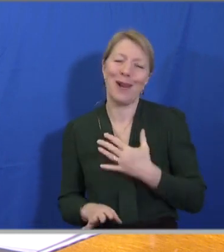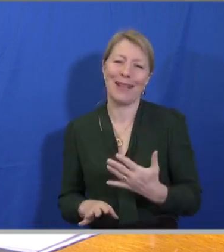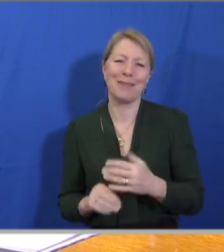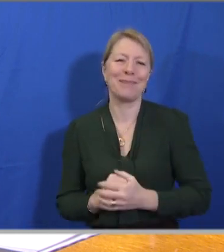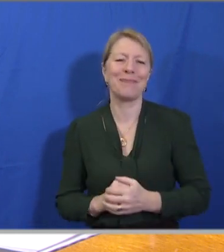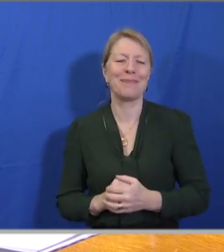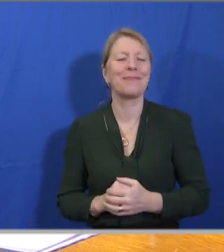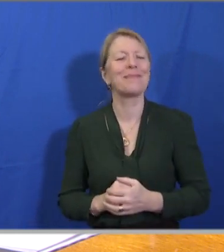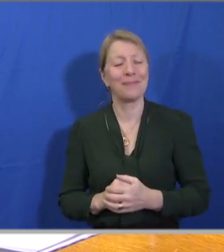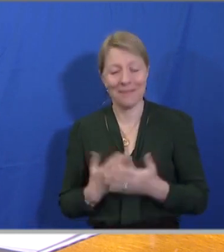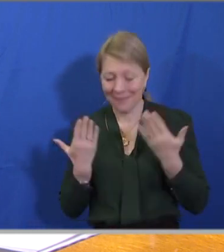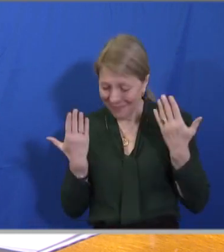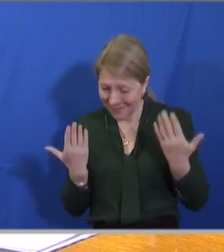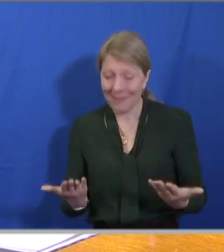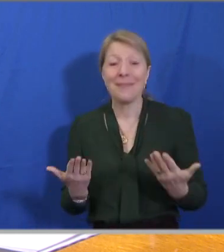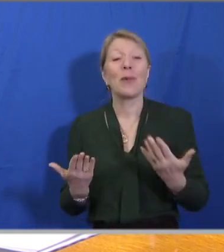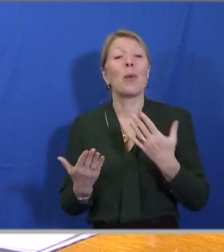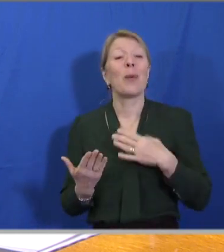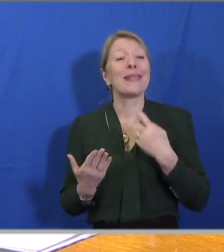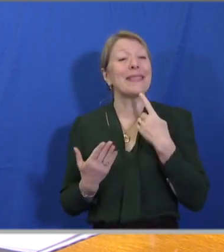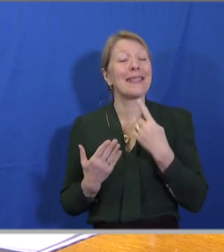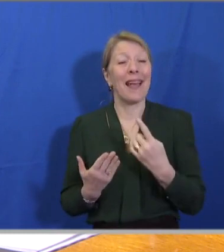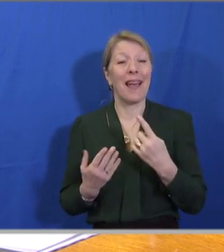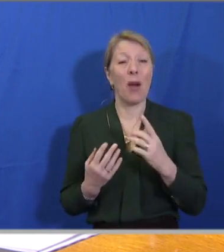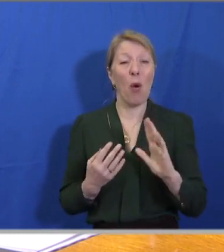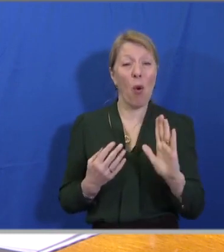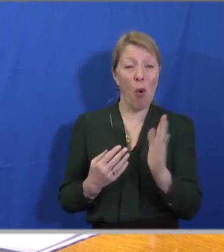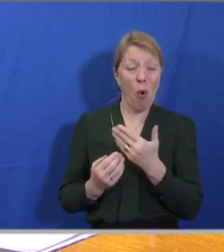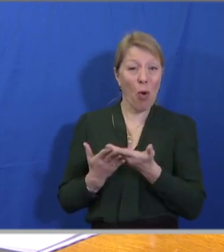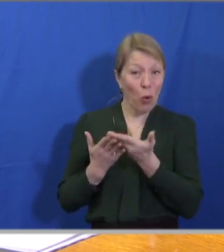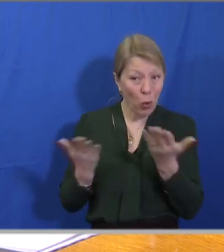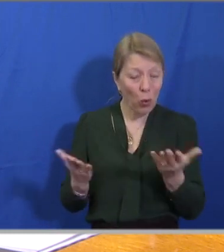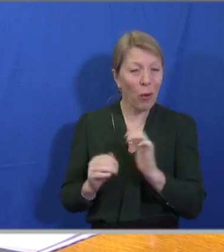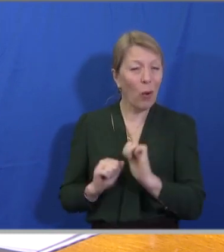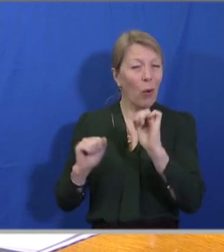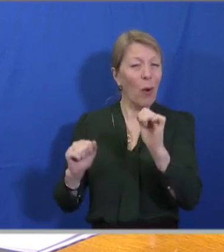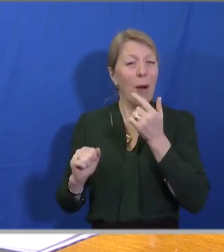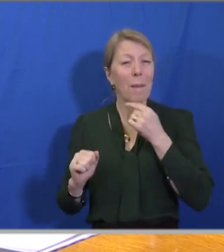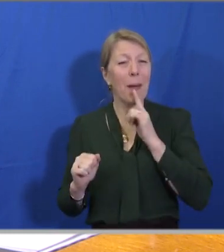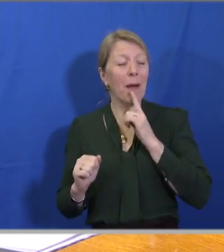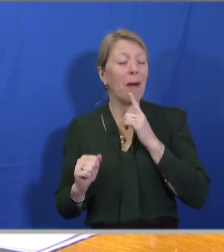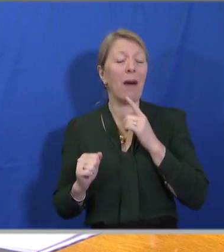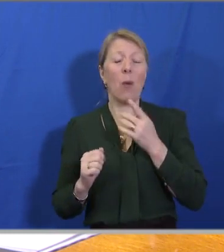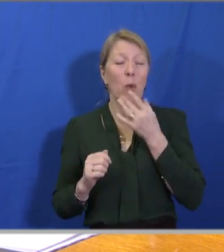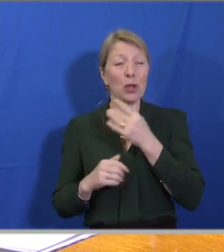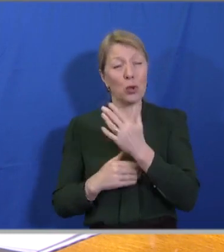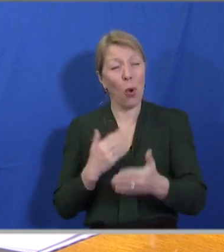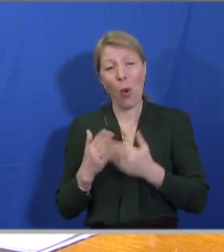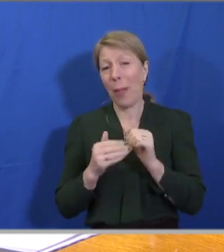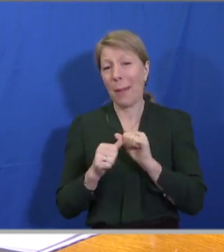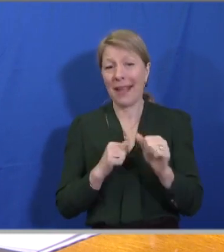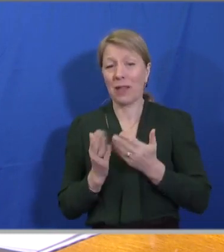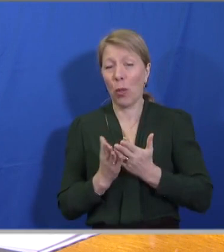Mayagov, I wish you and all of the people who you represent here today the very best in what are difficult times, but I know that